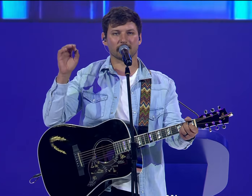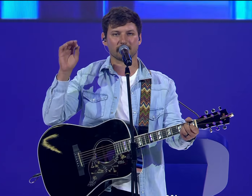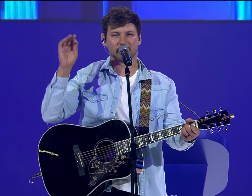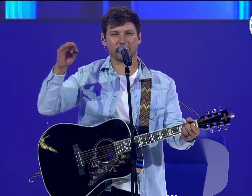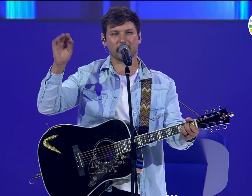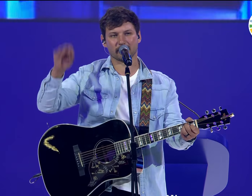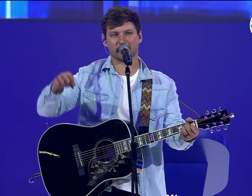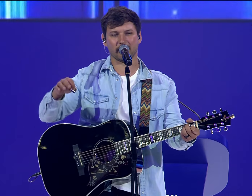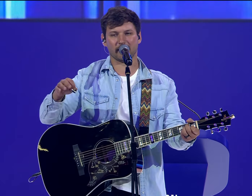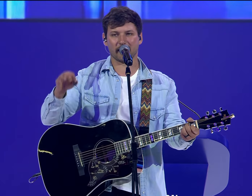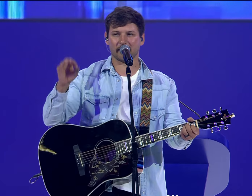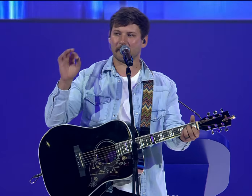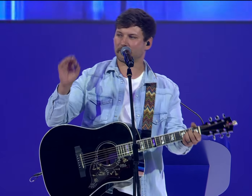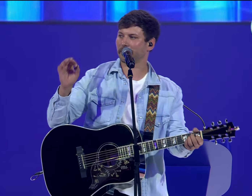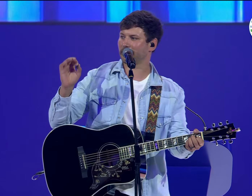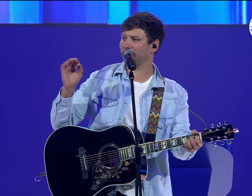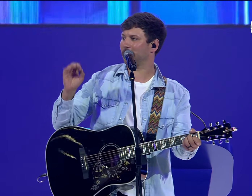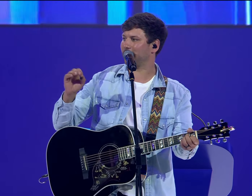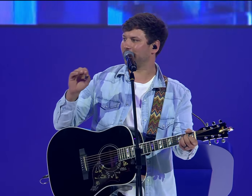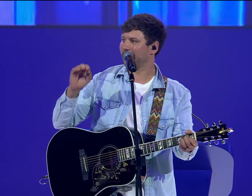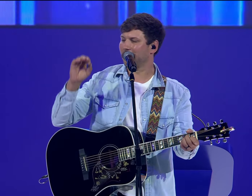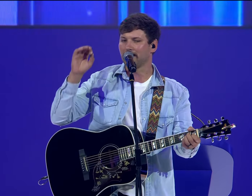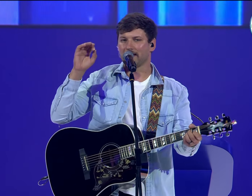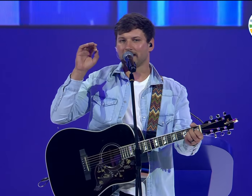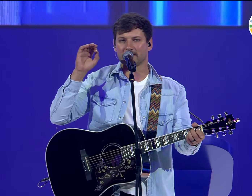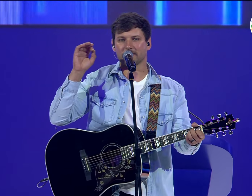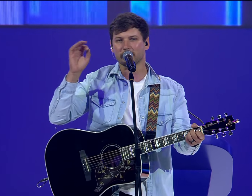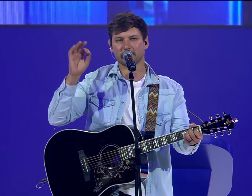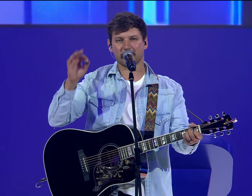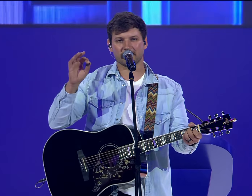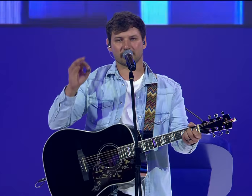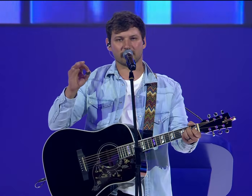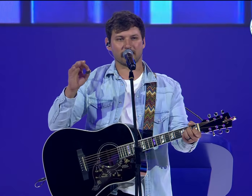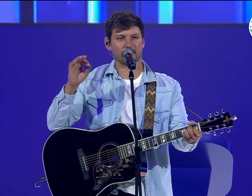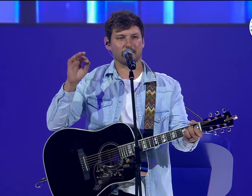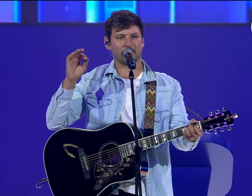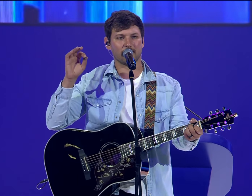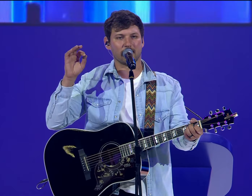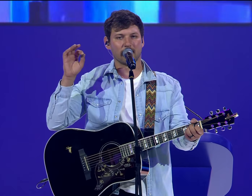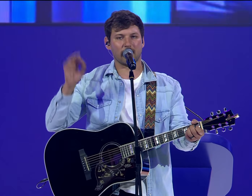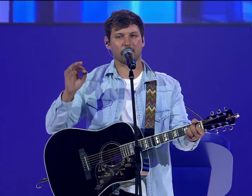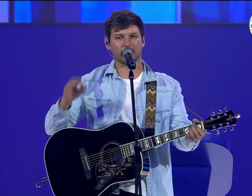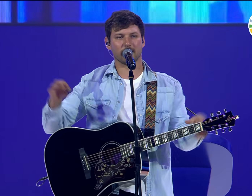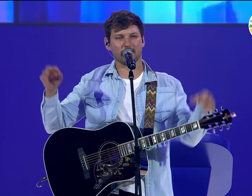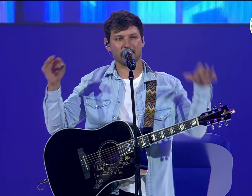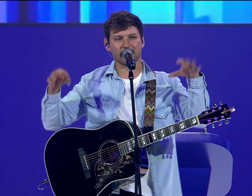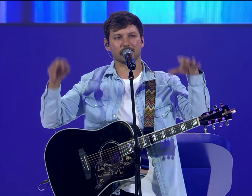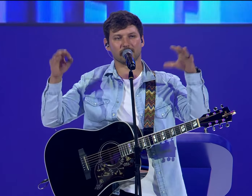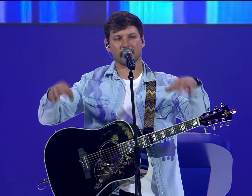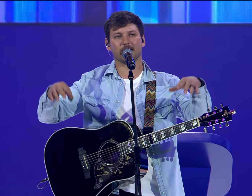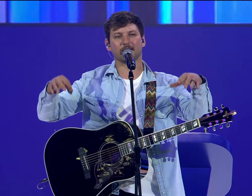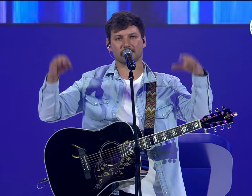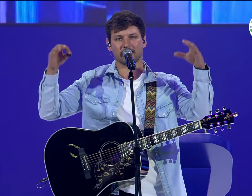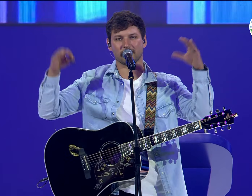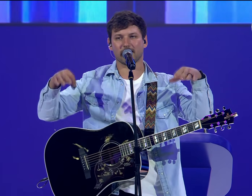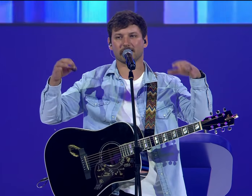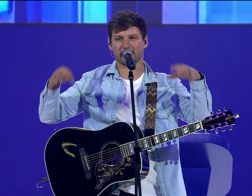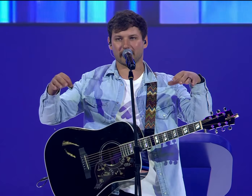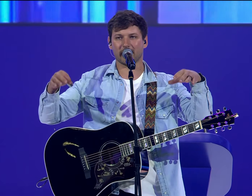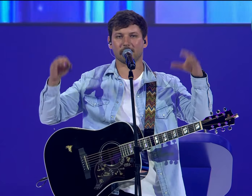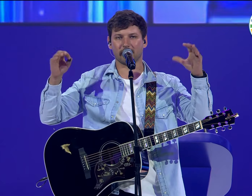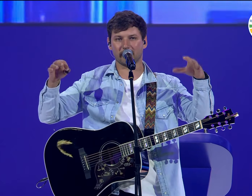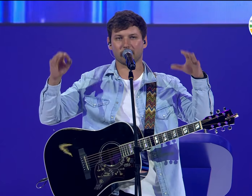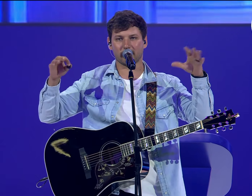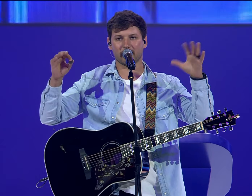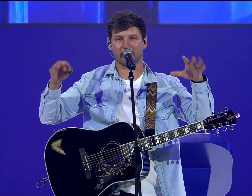about how we got where we are today. And I'm sure this party has the most amazing story of how we got here today, sitting